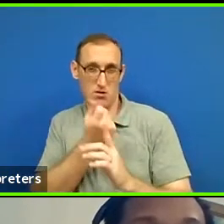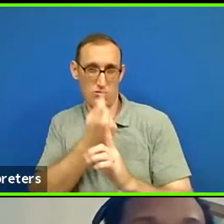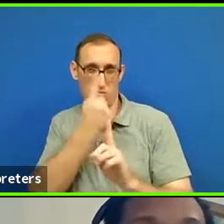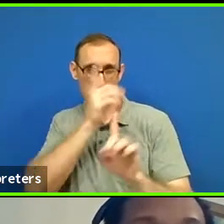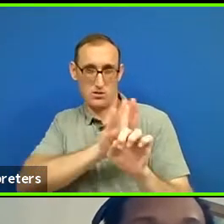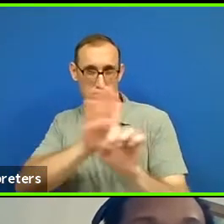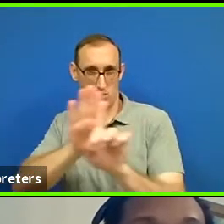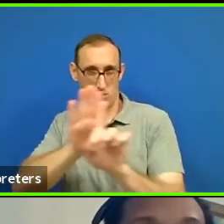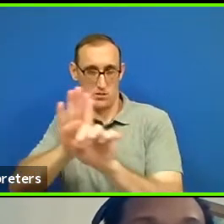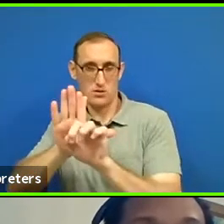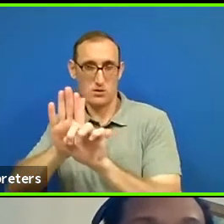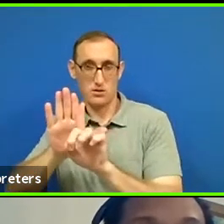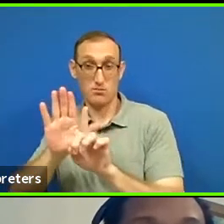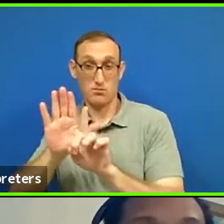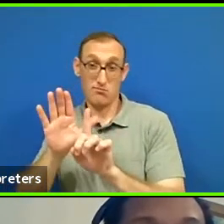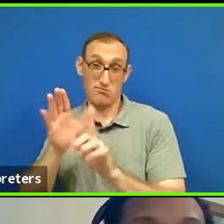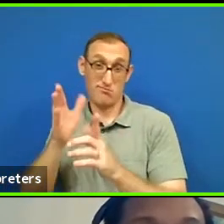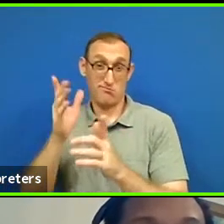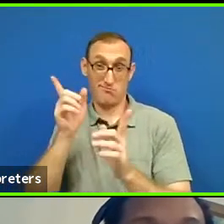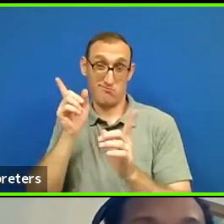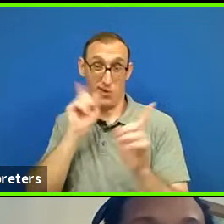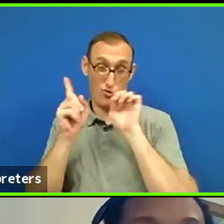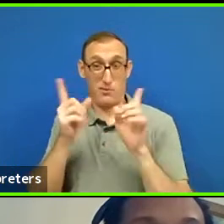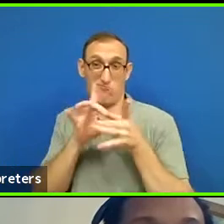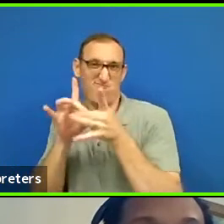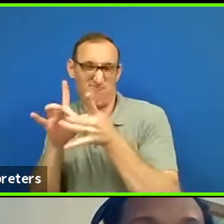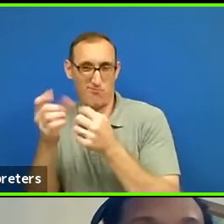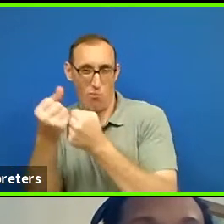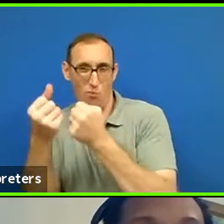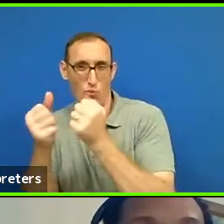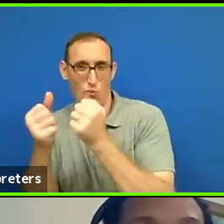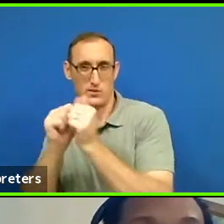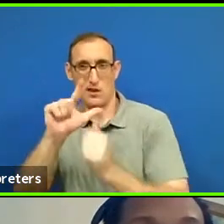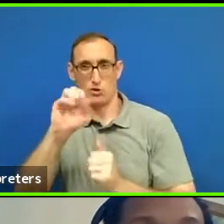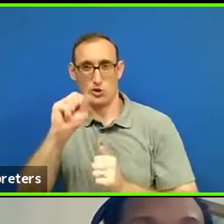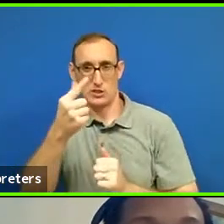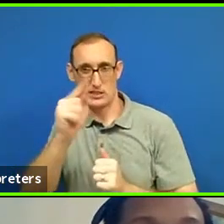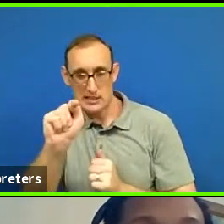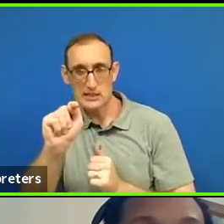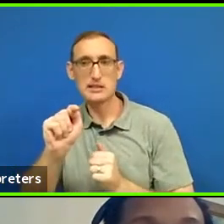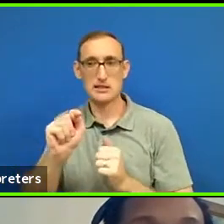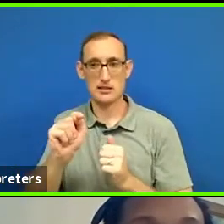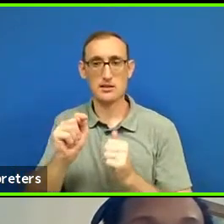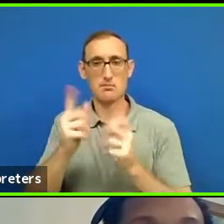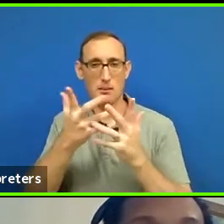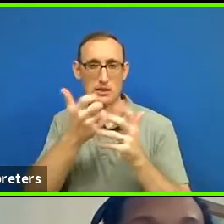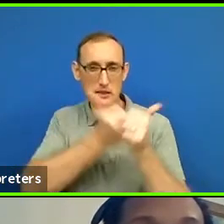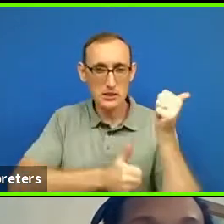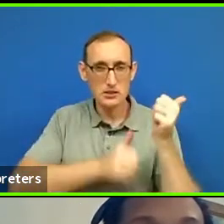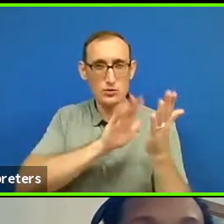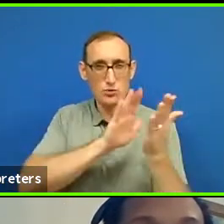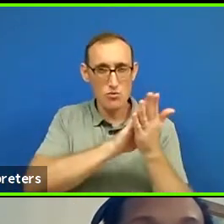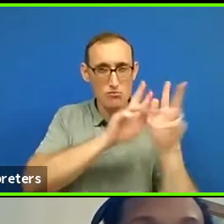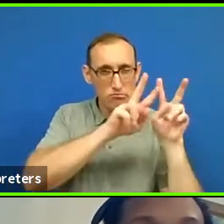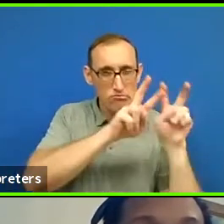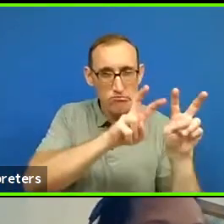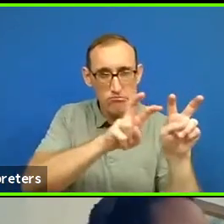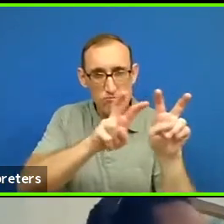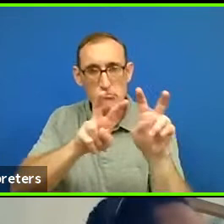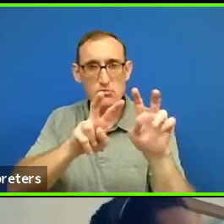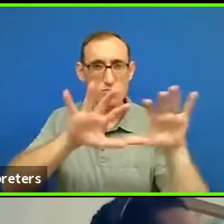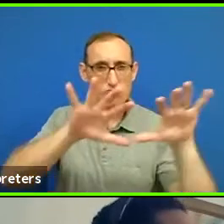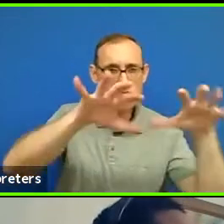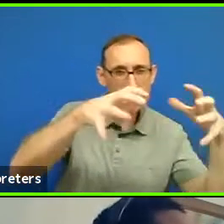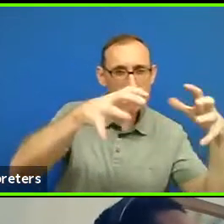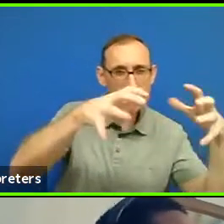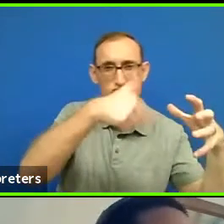work with the LSGTs, but the Wellbeing Project and the attempts to kind of look at school by school by school, who the population of